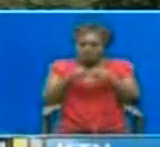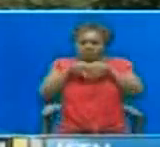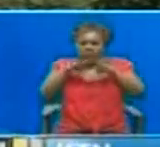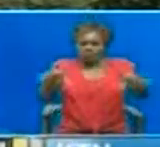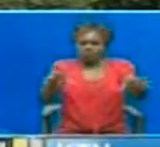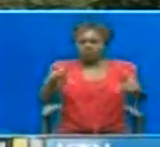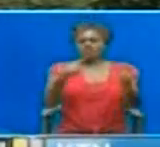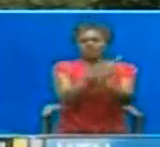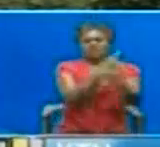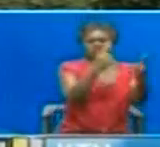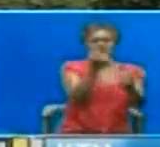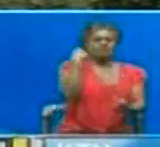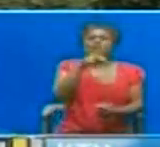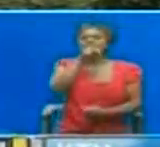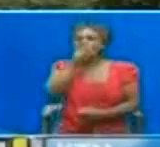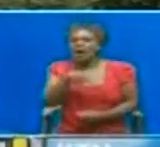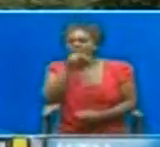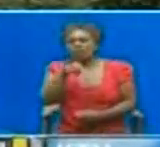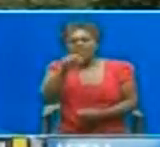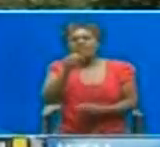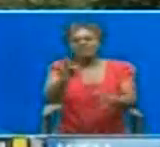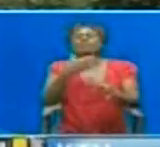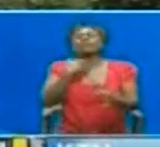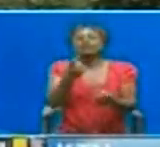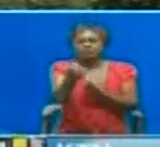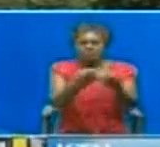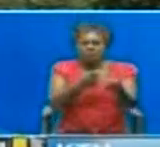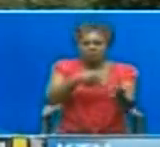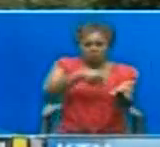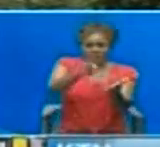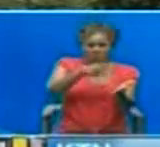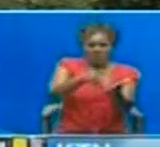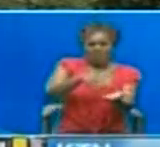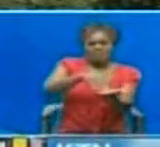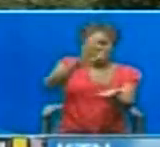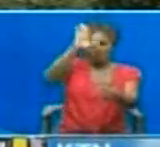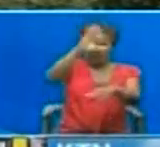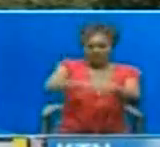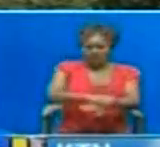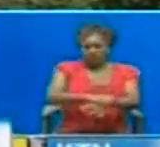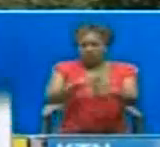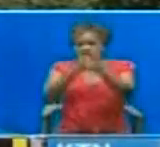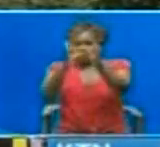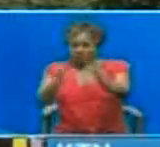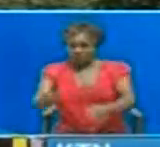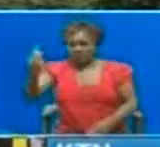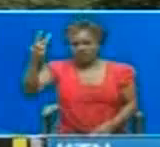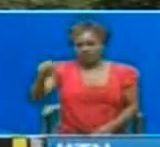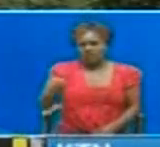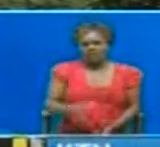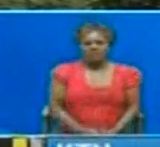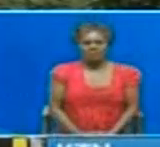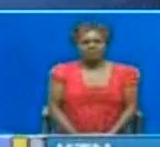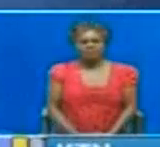diversify the range to teas such as purple tea if they are to attract better prices for their crop. Carol Derry, KTN, Othaya.